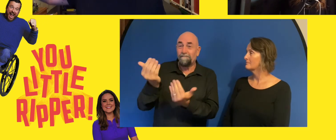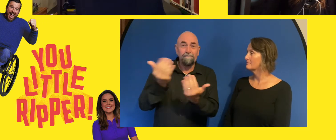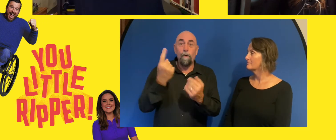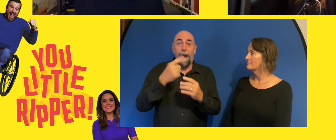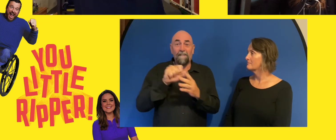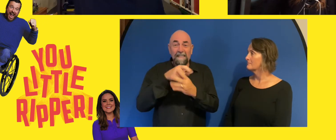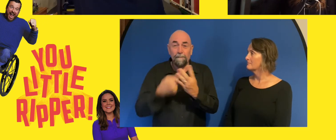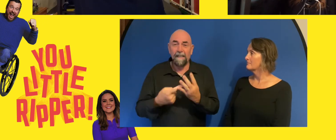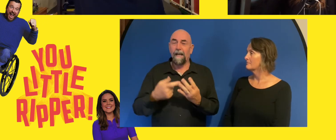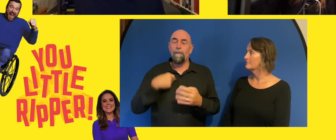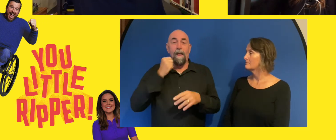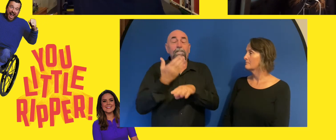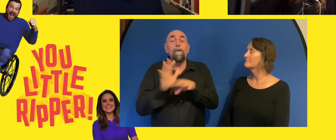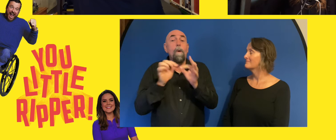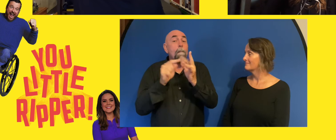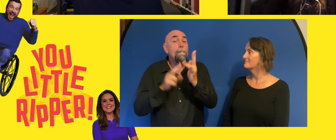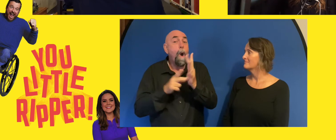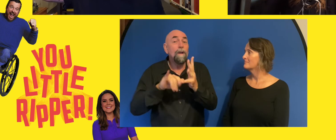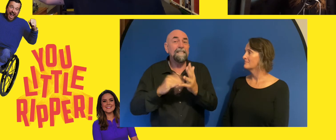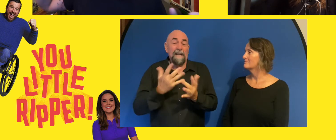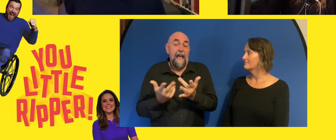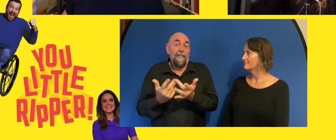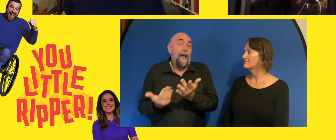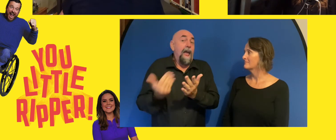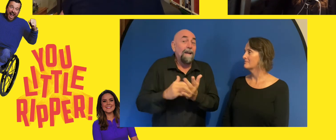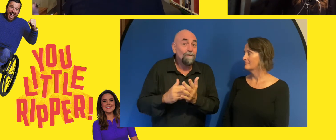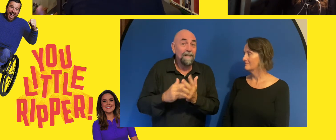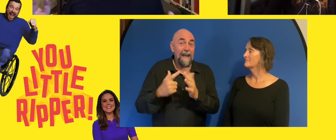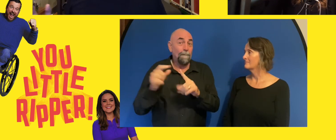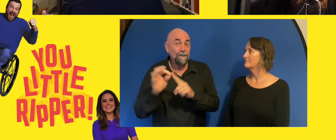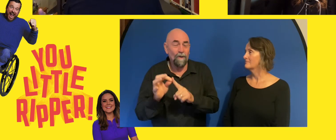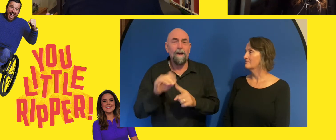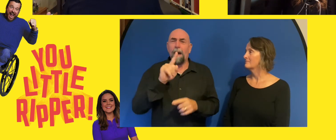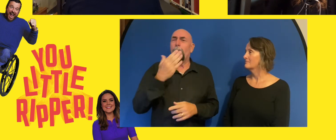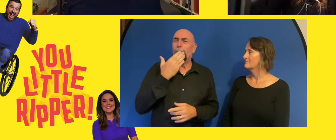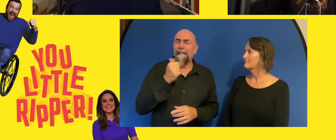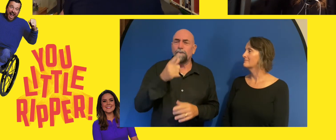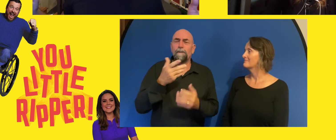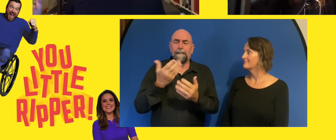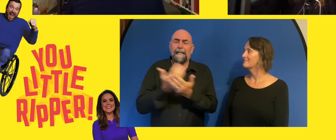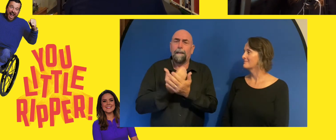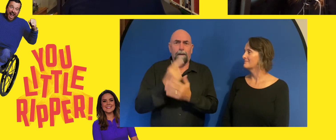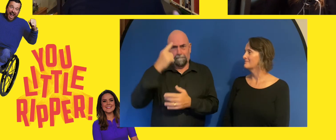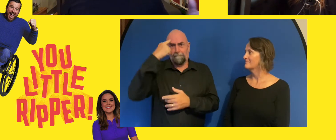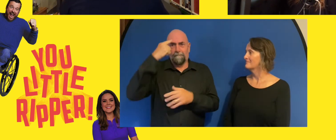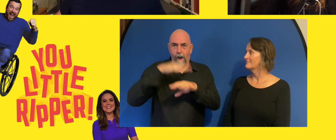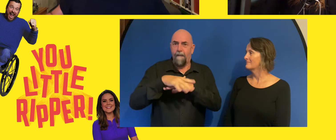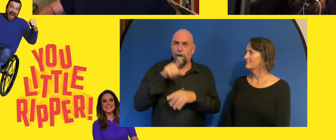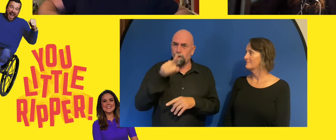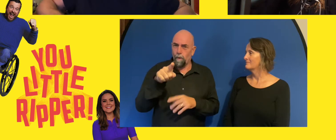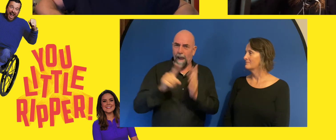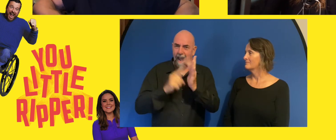throw a few bonus episodes out there for people to catch up. So make sure you keep You Little Ripper in your feed and tell your friends about